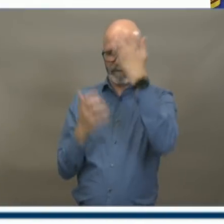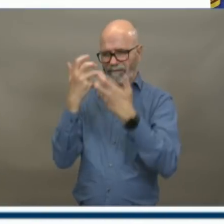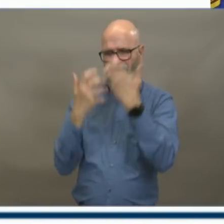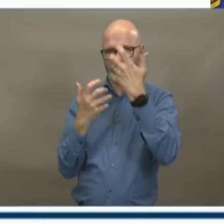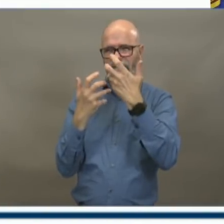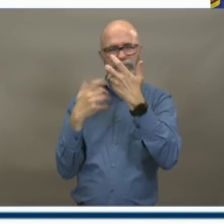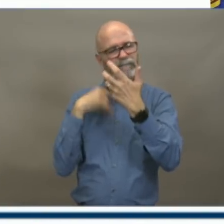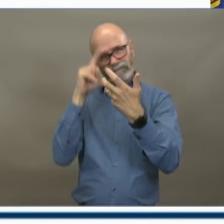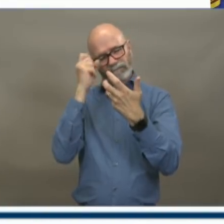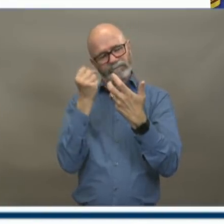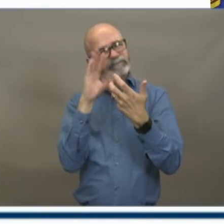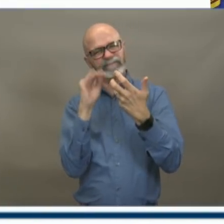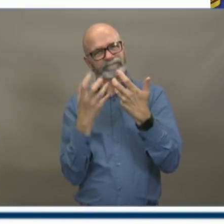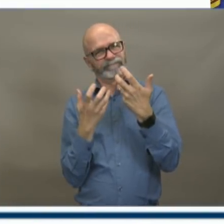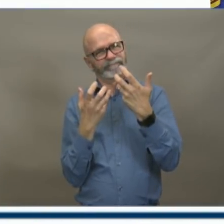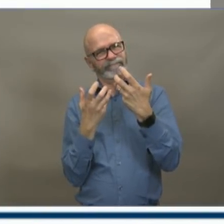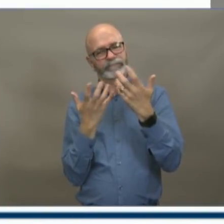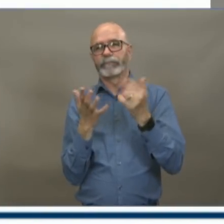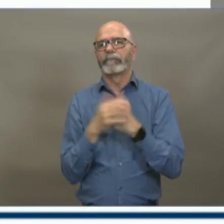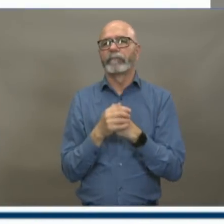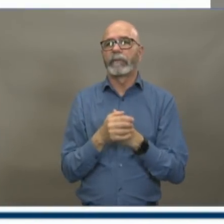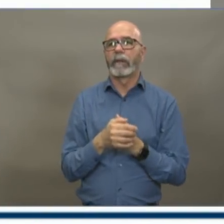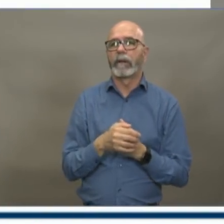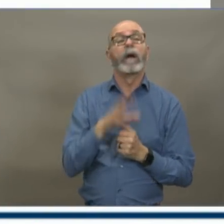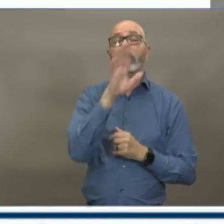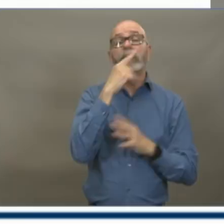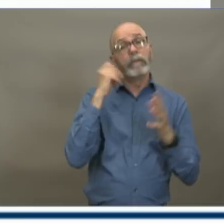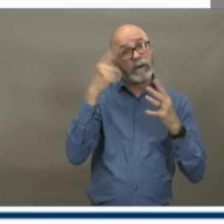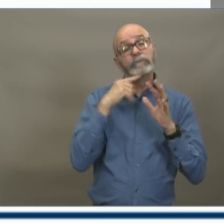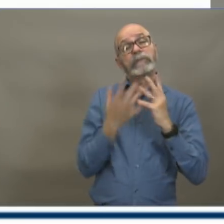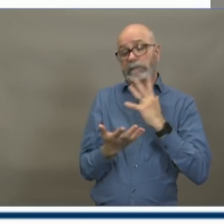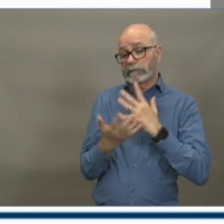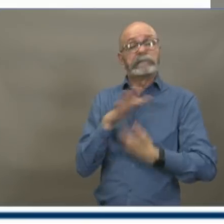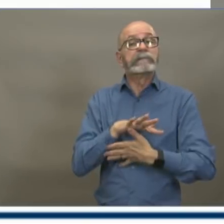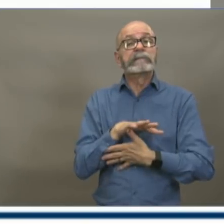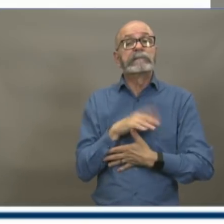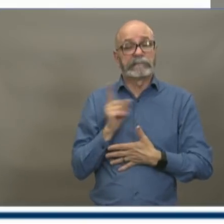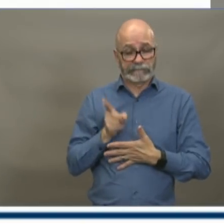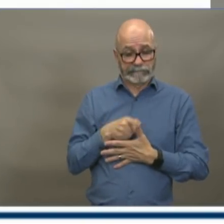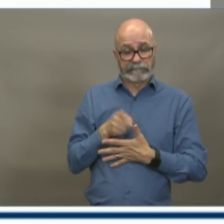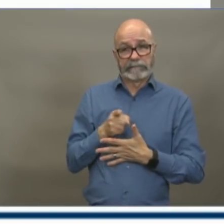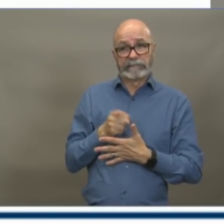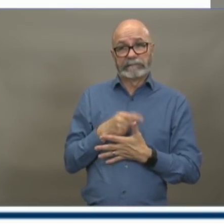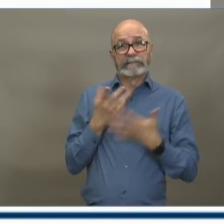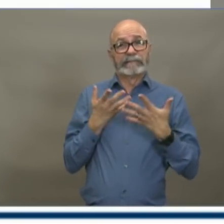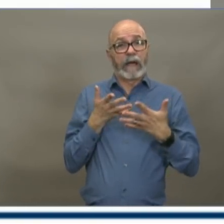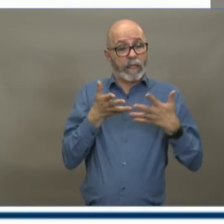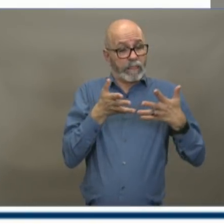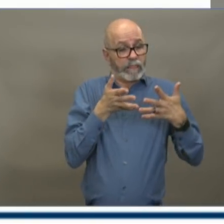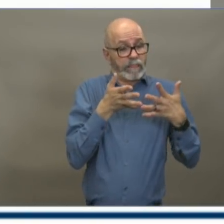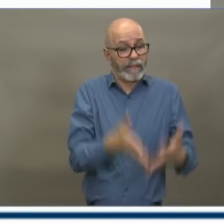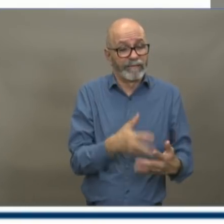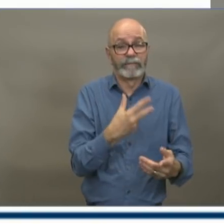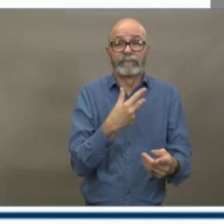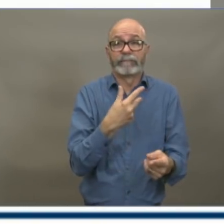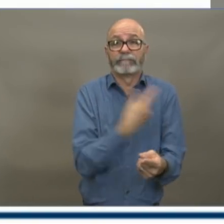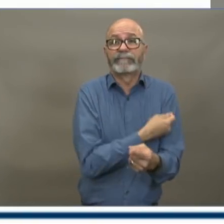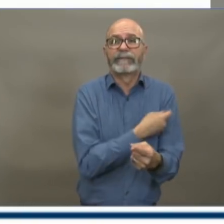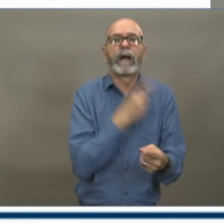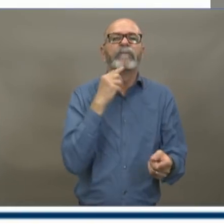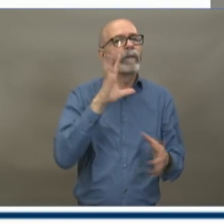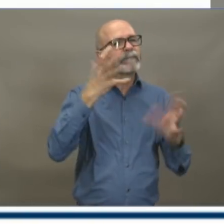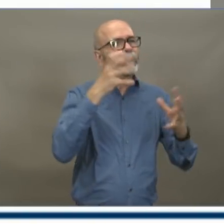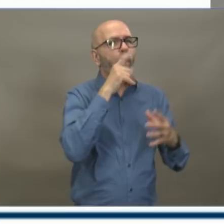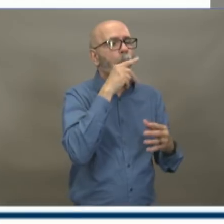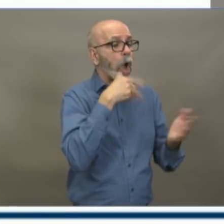we say our priority for the vaccine we have in phase 1 is acute care workers who are directly on the front lines